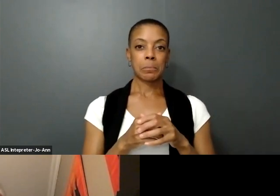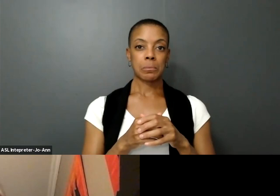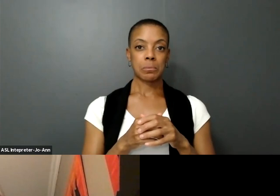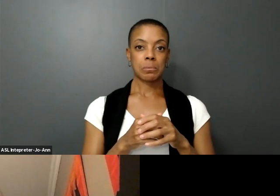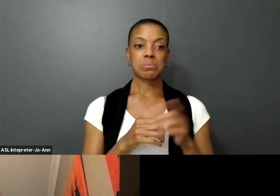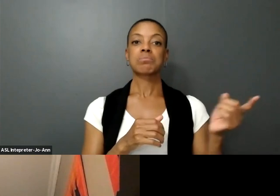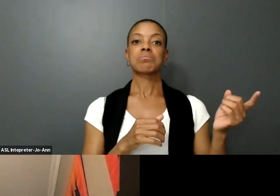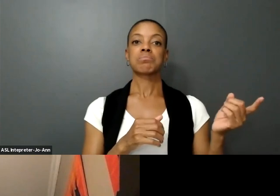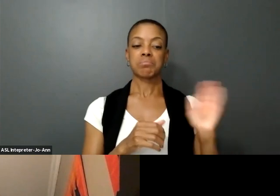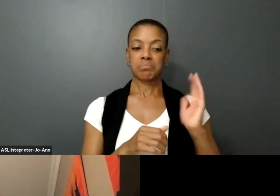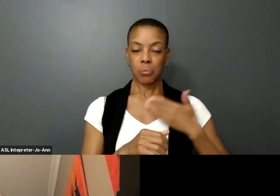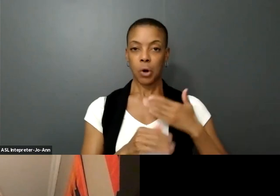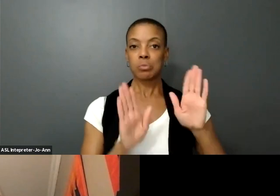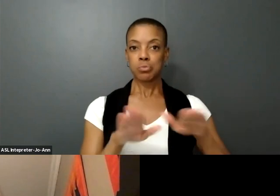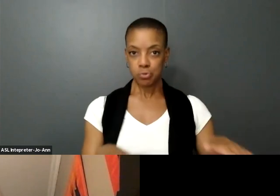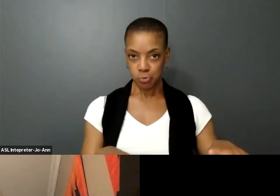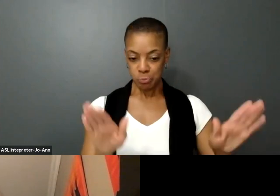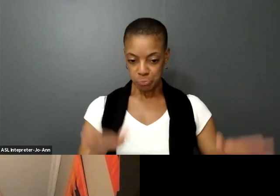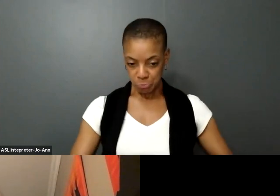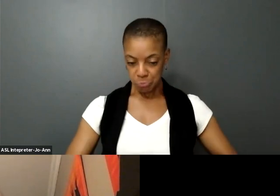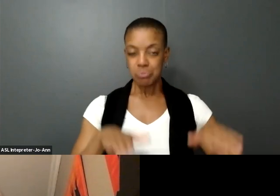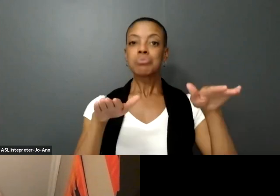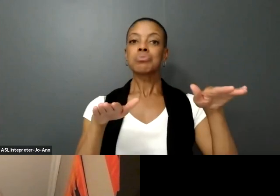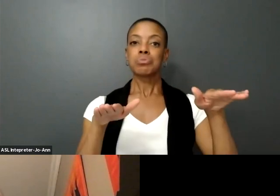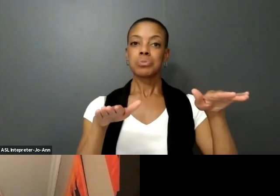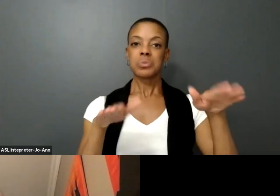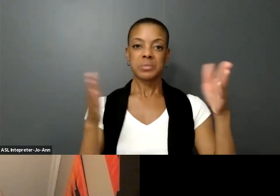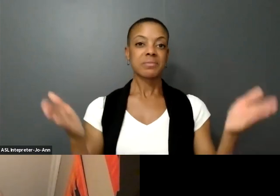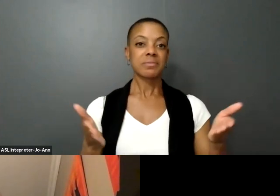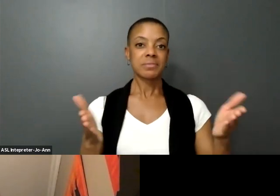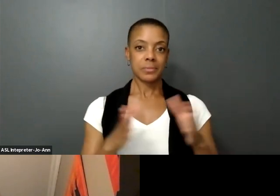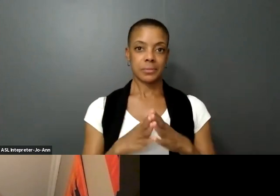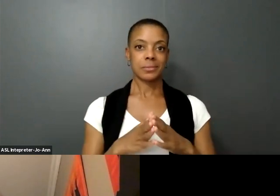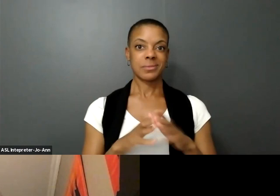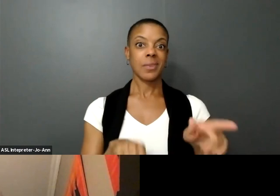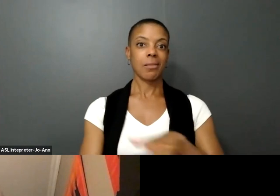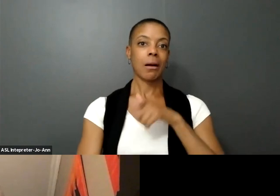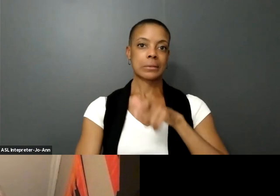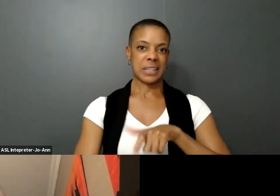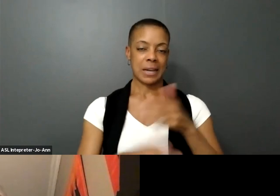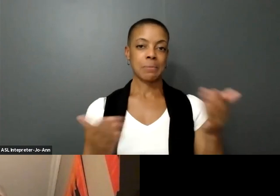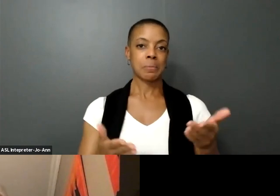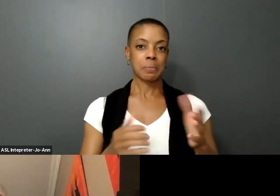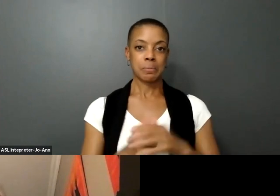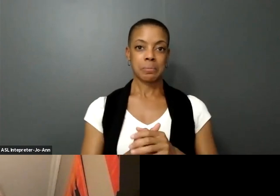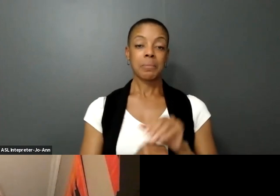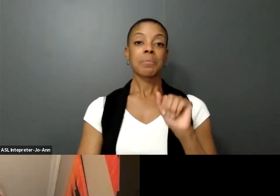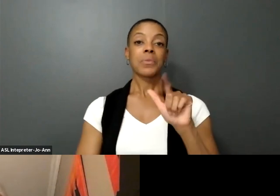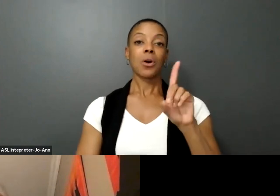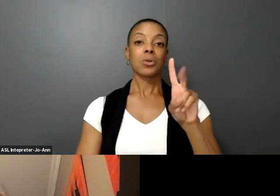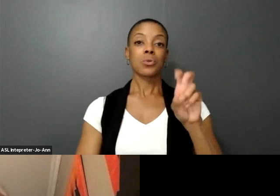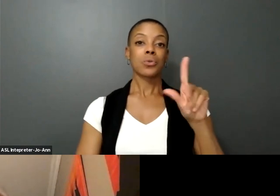We raised our children here from young ones, and we've been here for a long time. Alderville First Nation